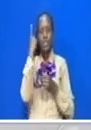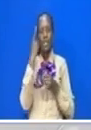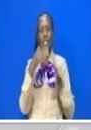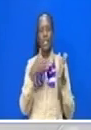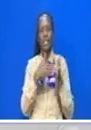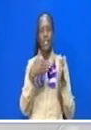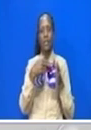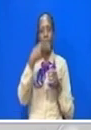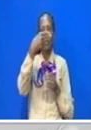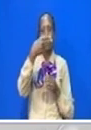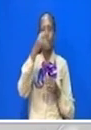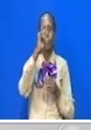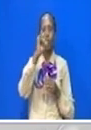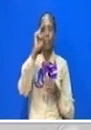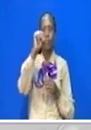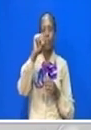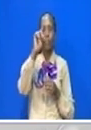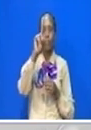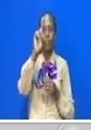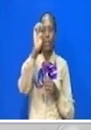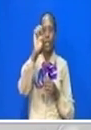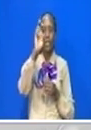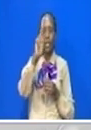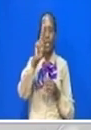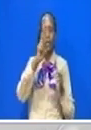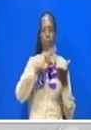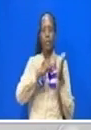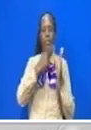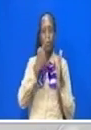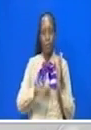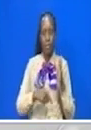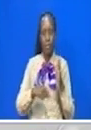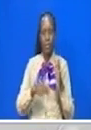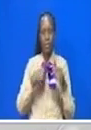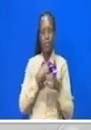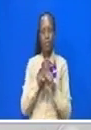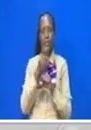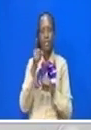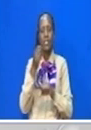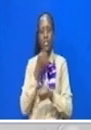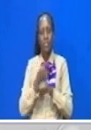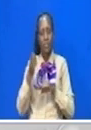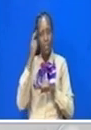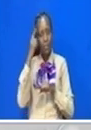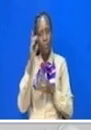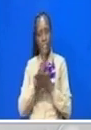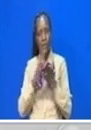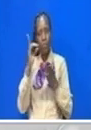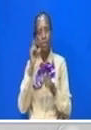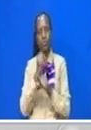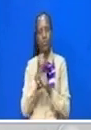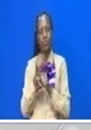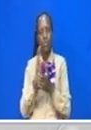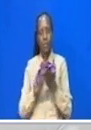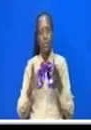talk of hinder, what does it mean? So to make it difficult for someone to do something or for